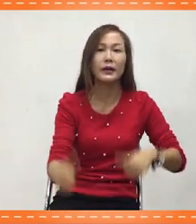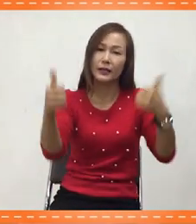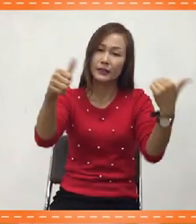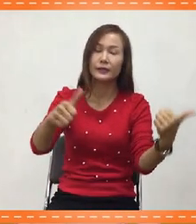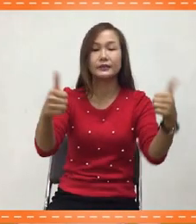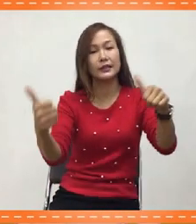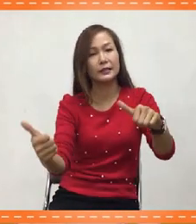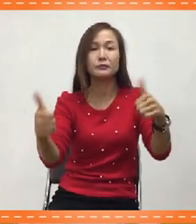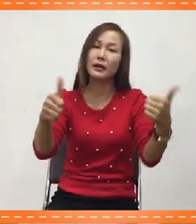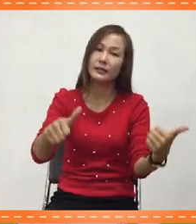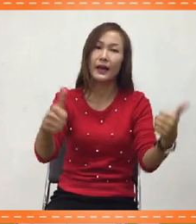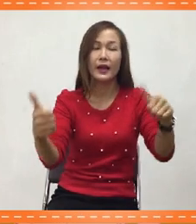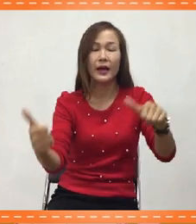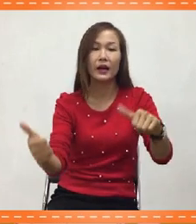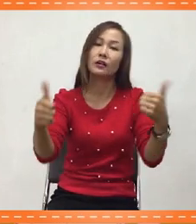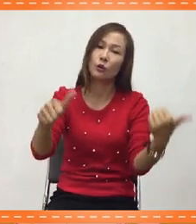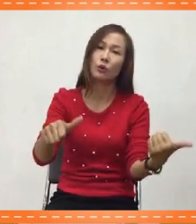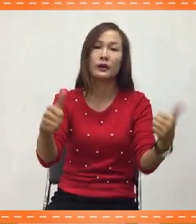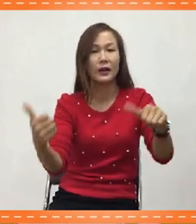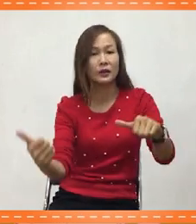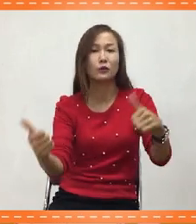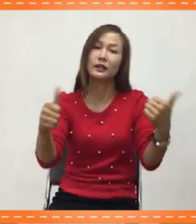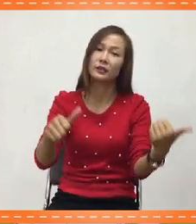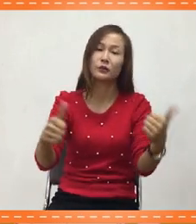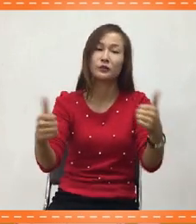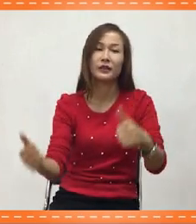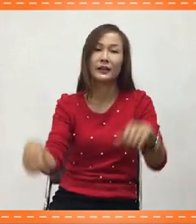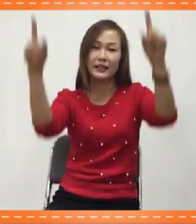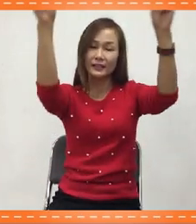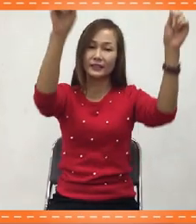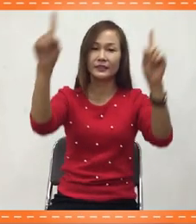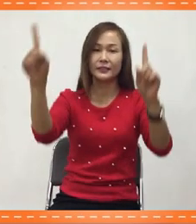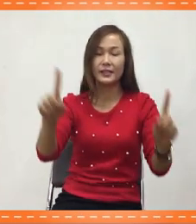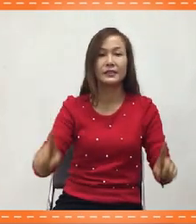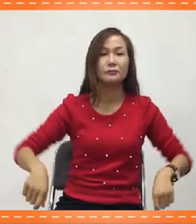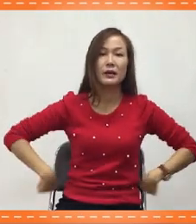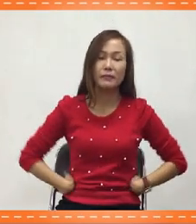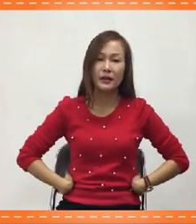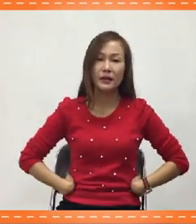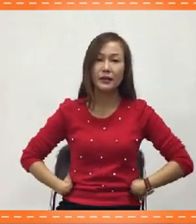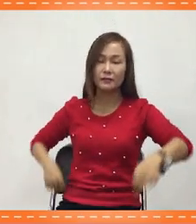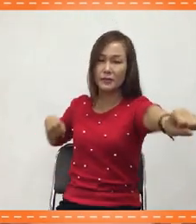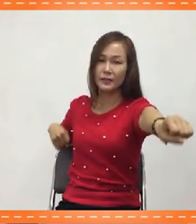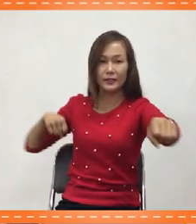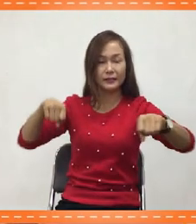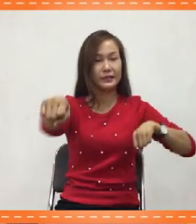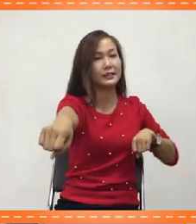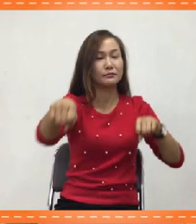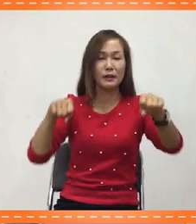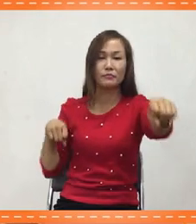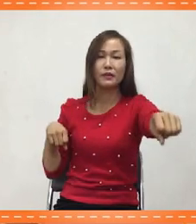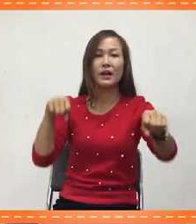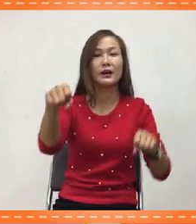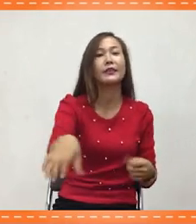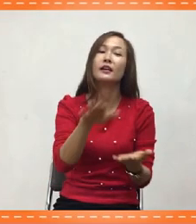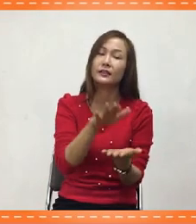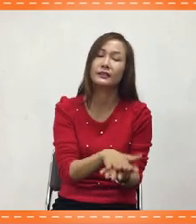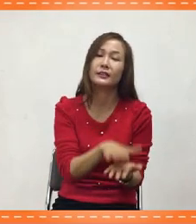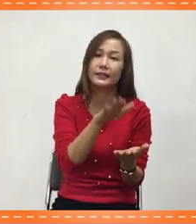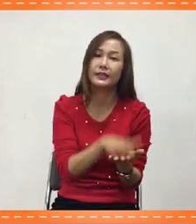grandma this is my dad this is my mom this is my